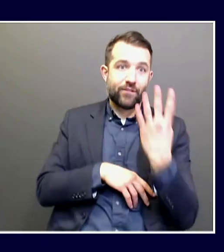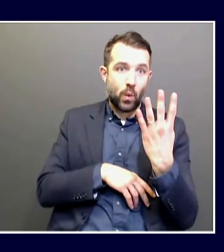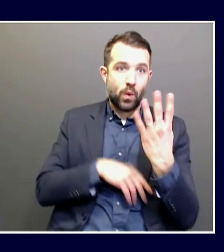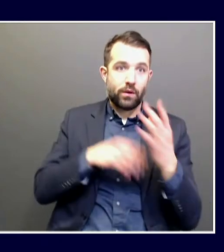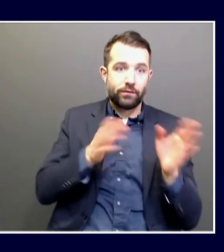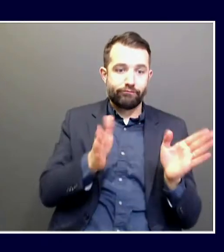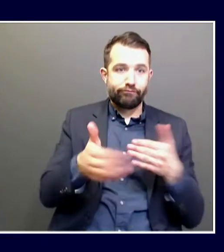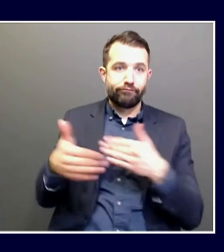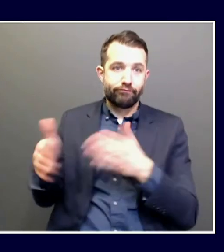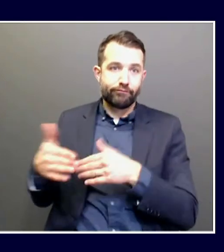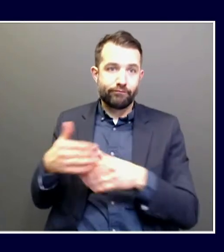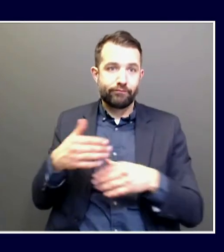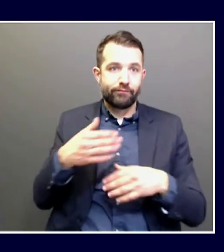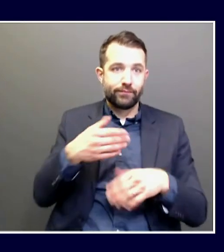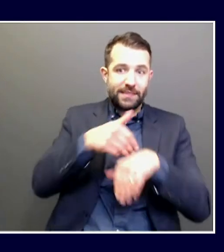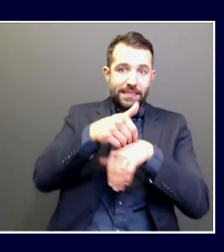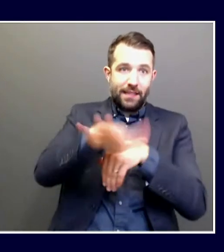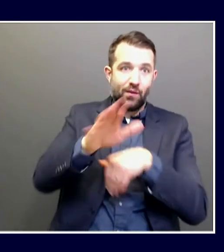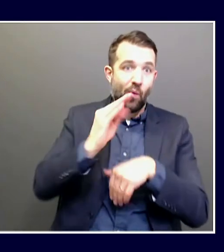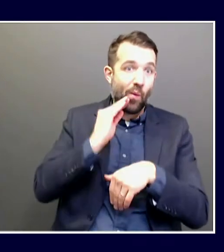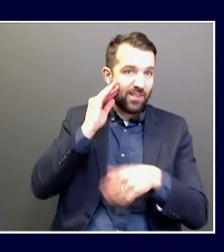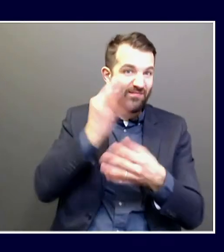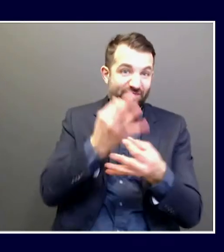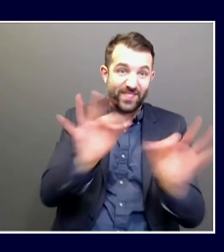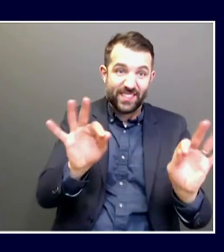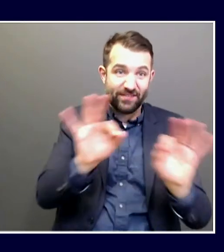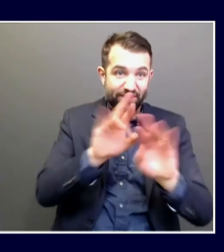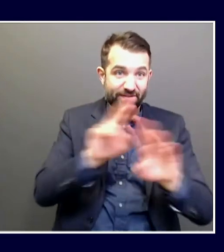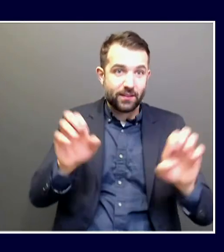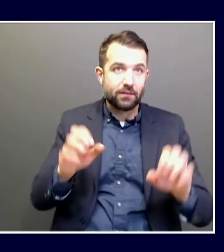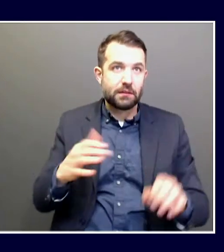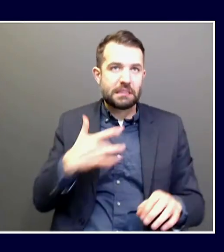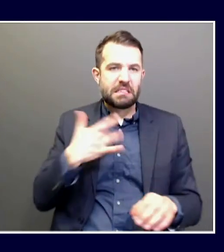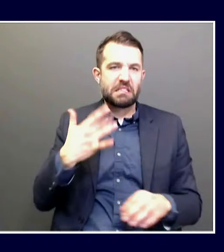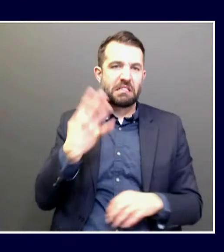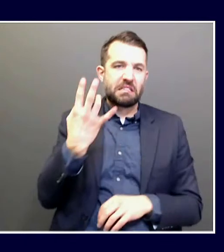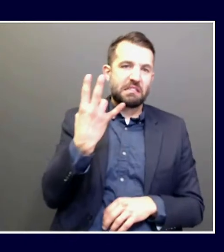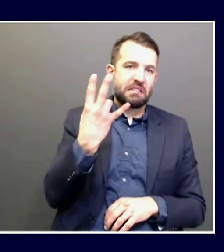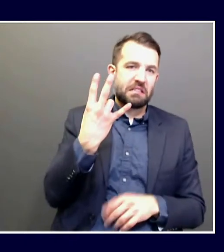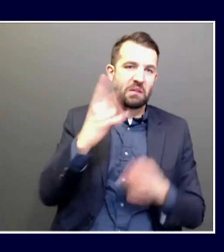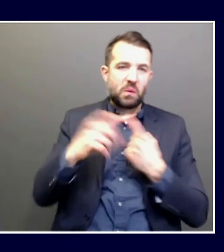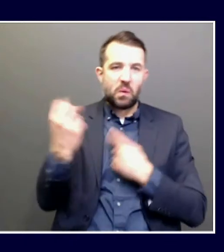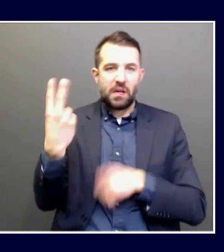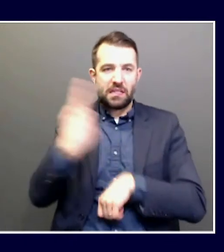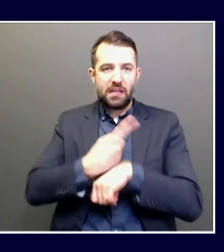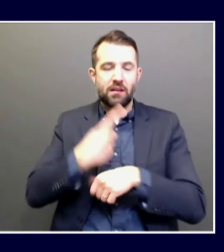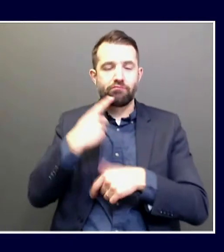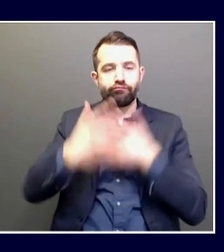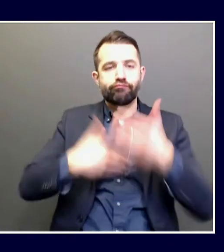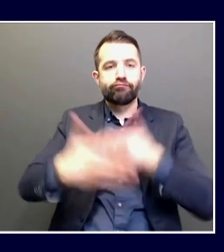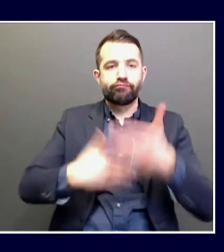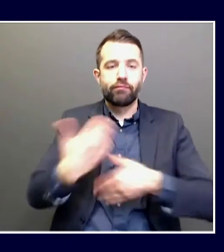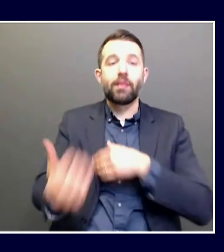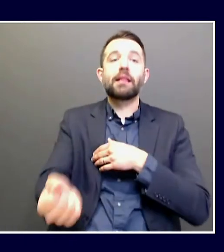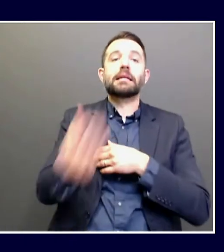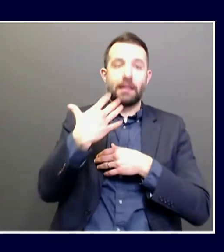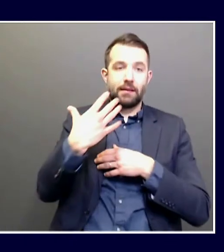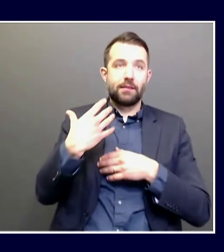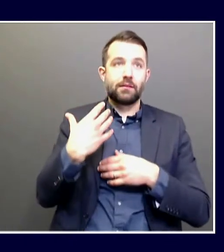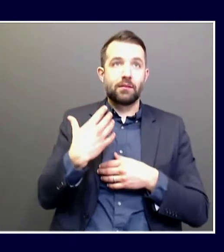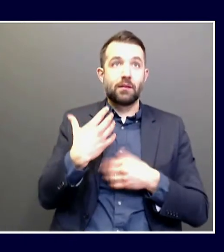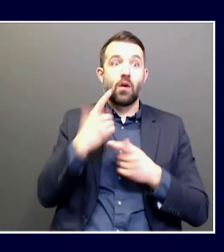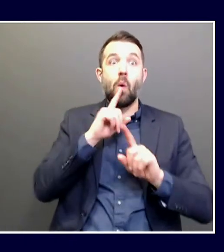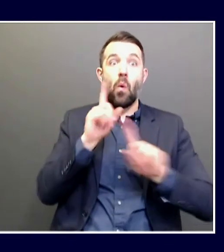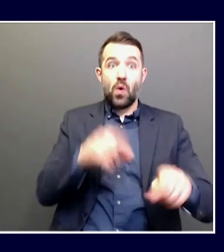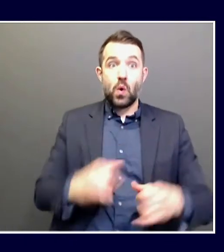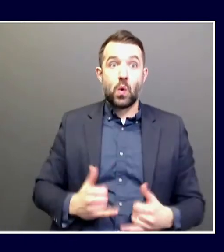orders usually take 7 to 12 days. So if you take that option, stock up on them now in case you need them later. Okay. And last question,